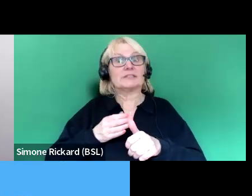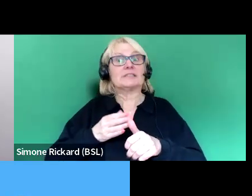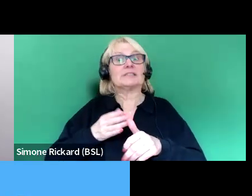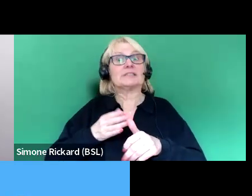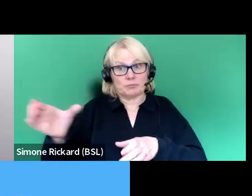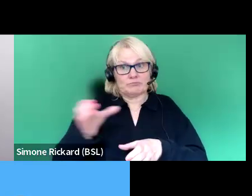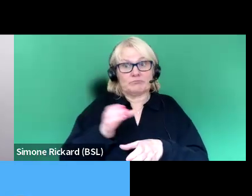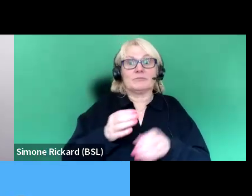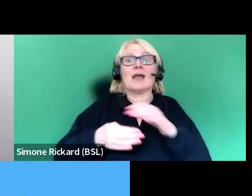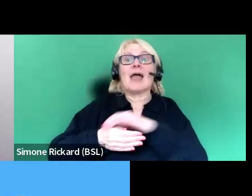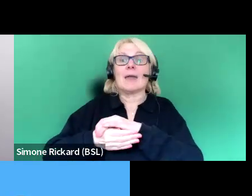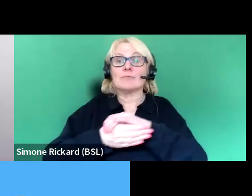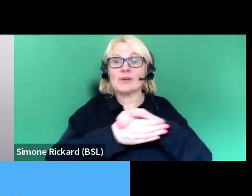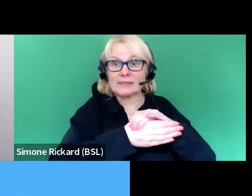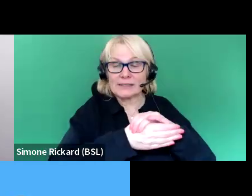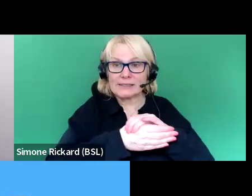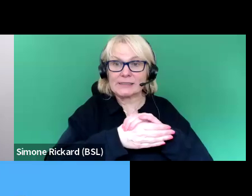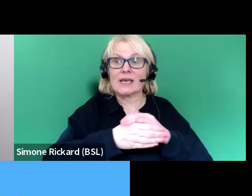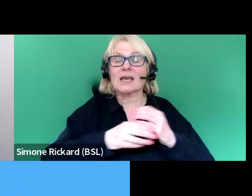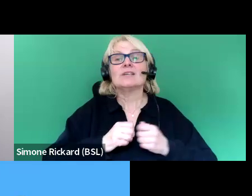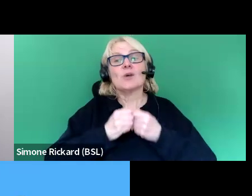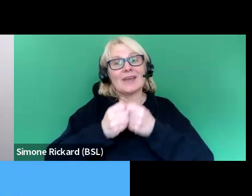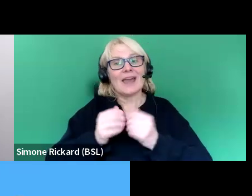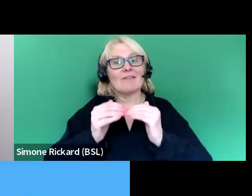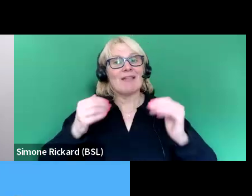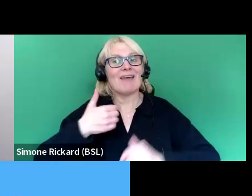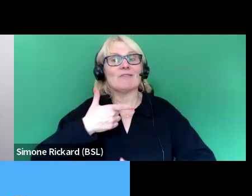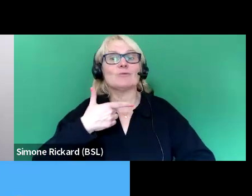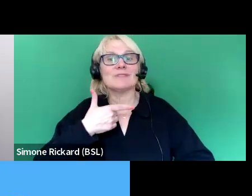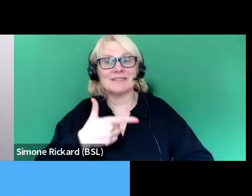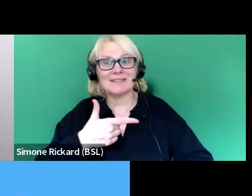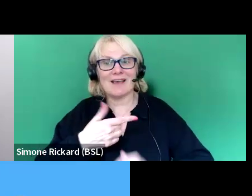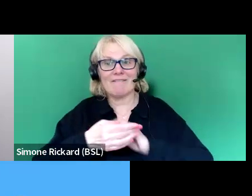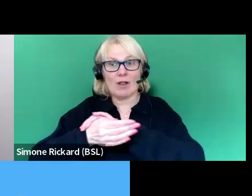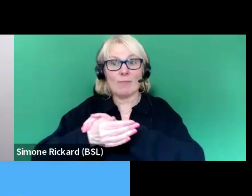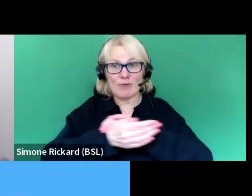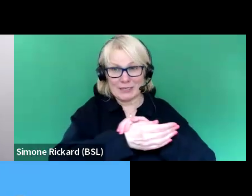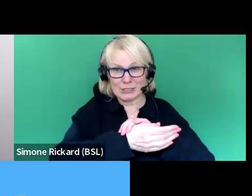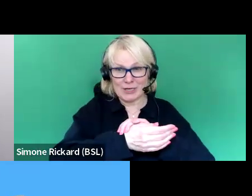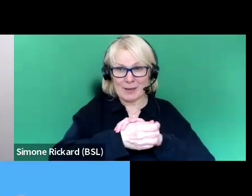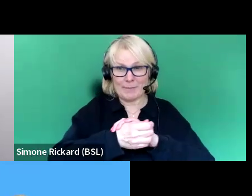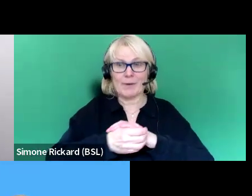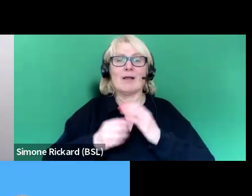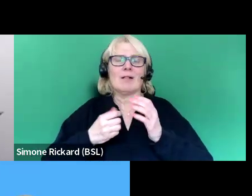then set him up with a level 7 apprenticeship, which is, master's level.